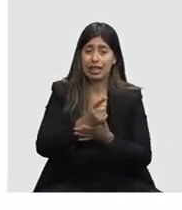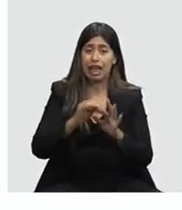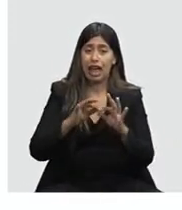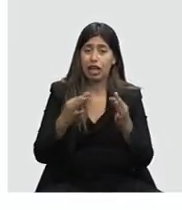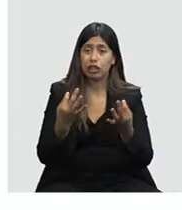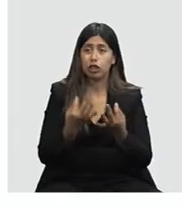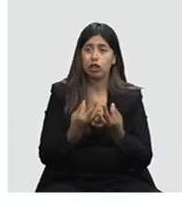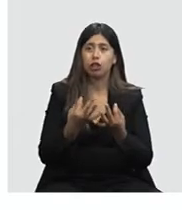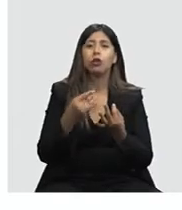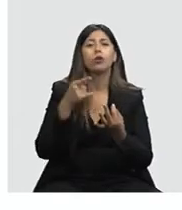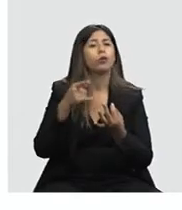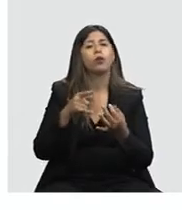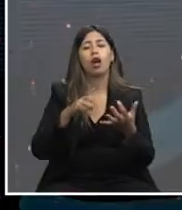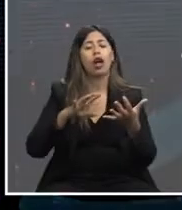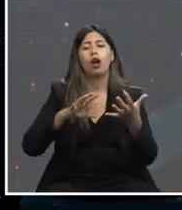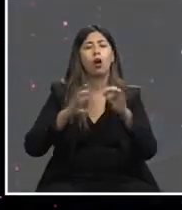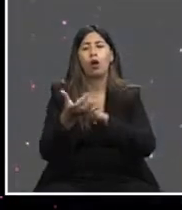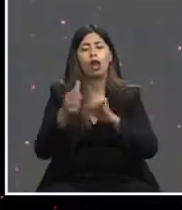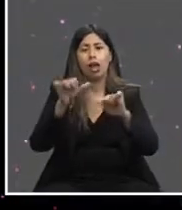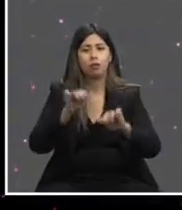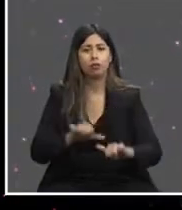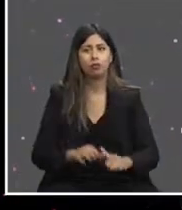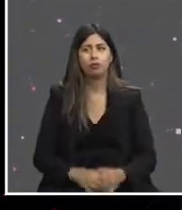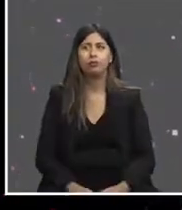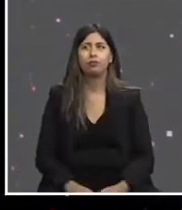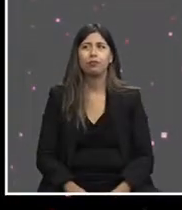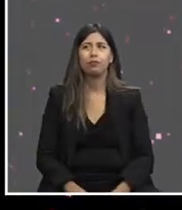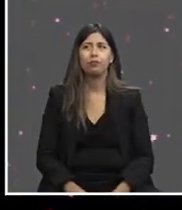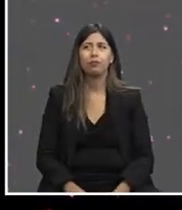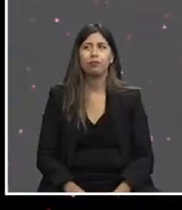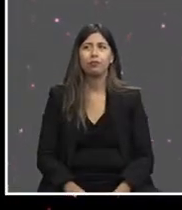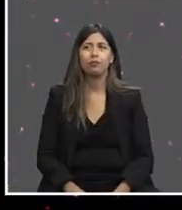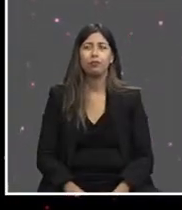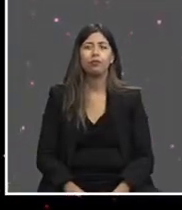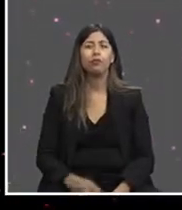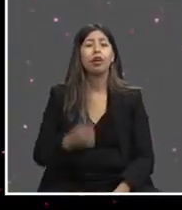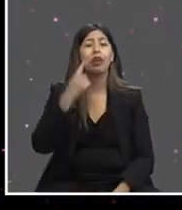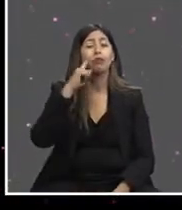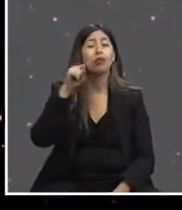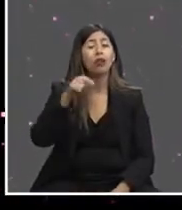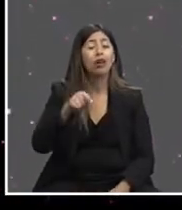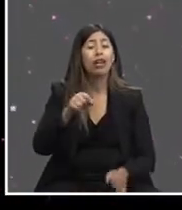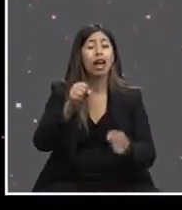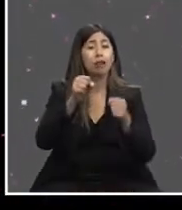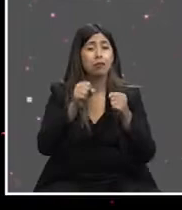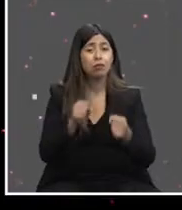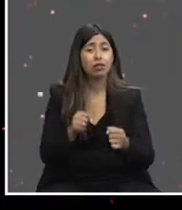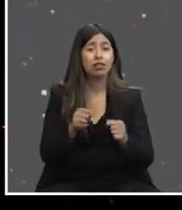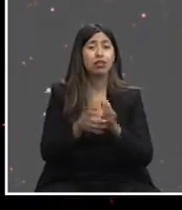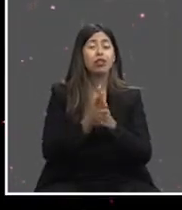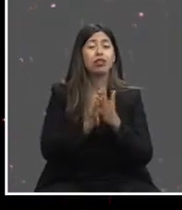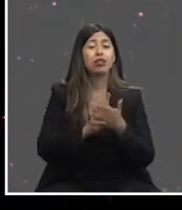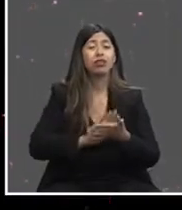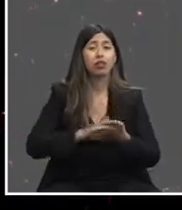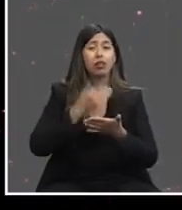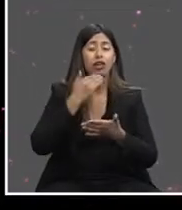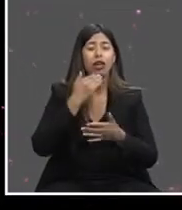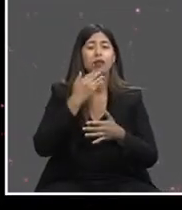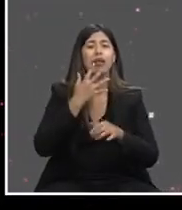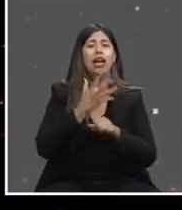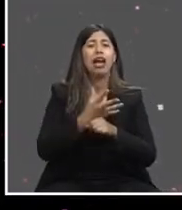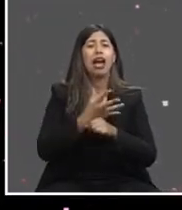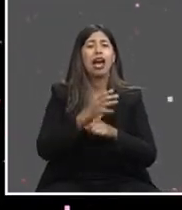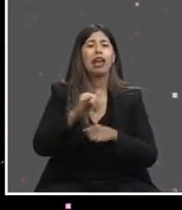out. What all of these possibilities have in common is that humanity's once soaring potential has been